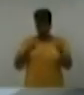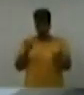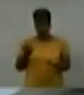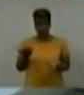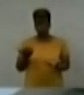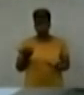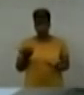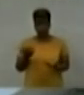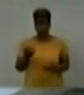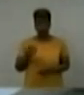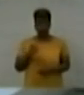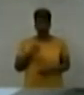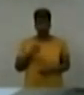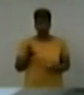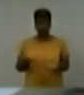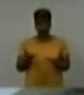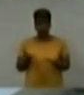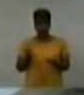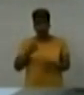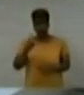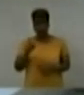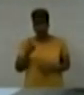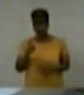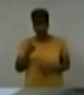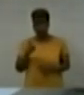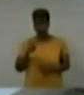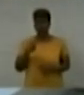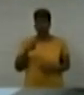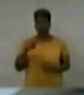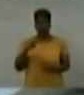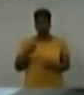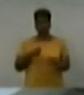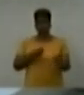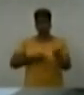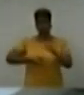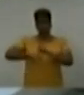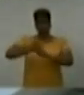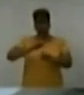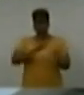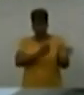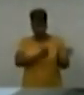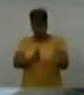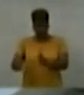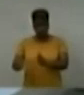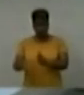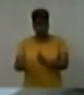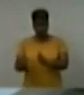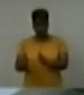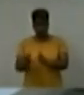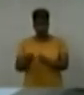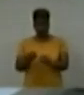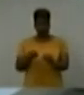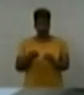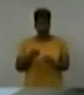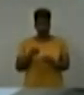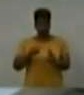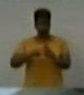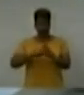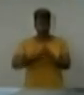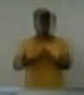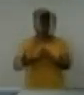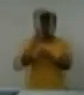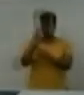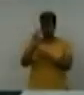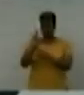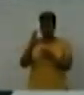The new Imani program, considered the cornerstone of government's youth empowerment initiatives, will receive $4